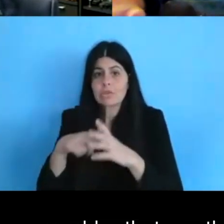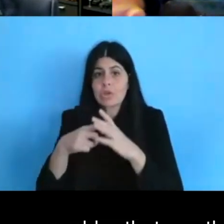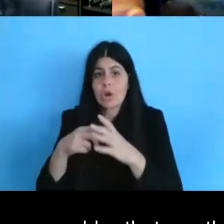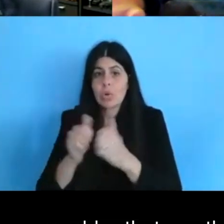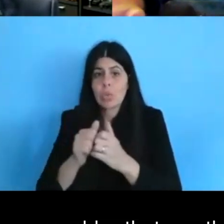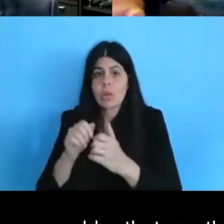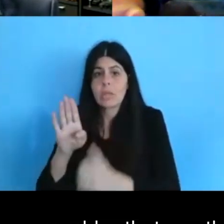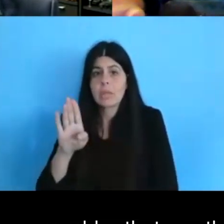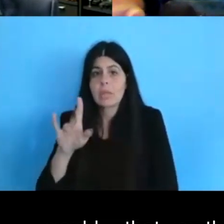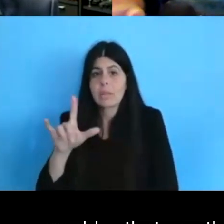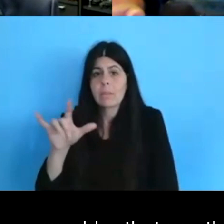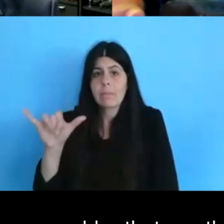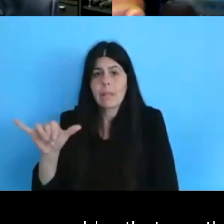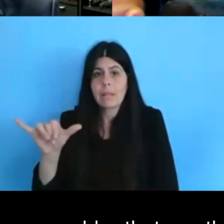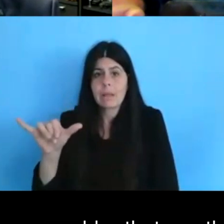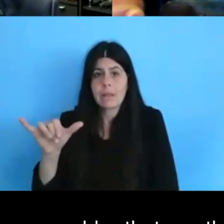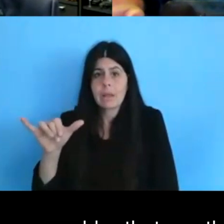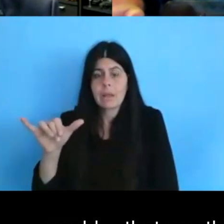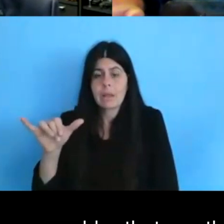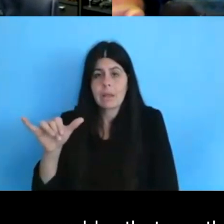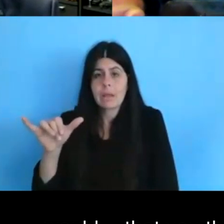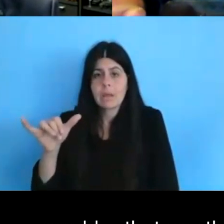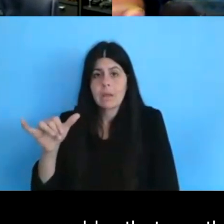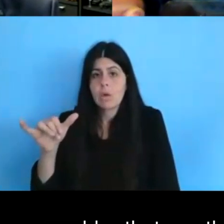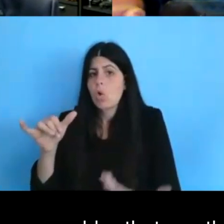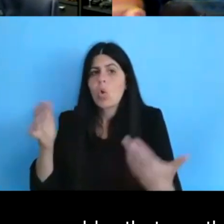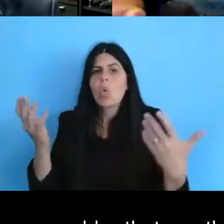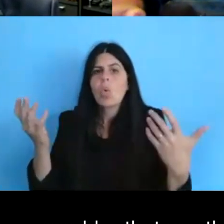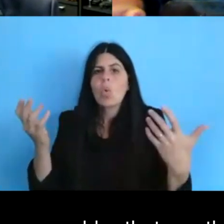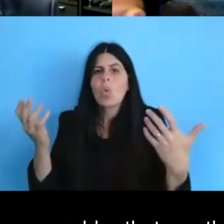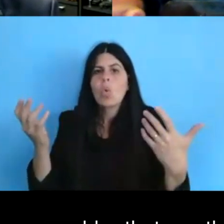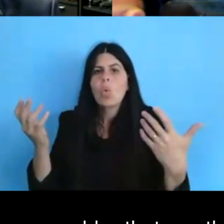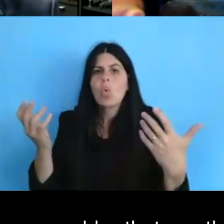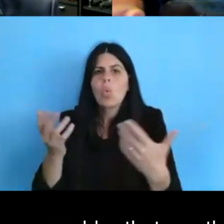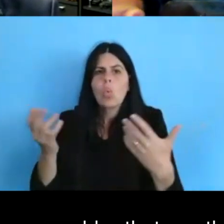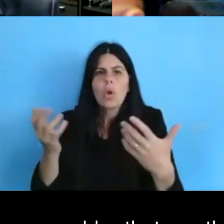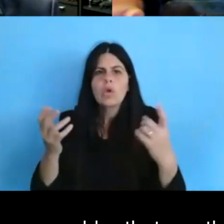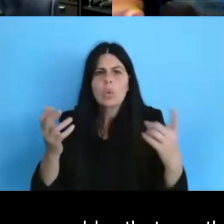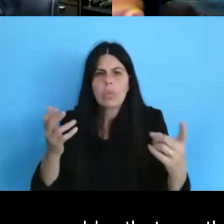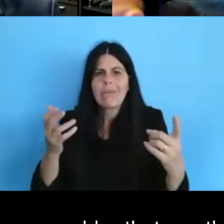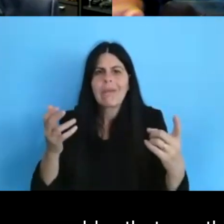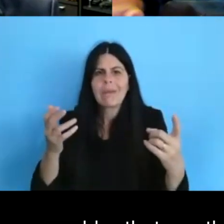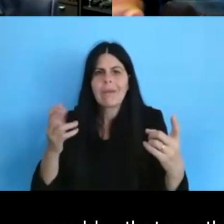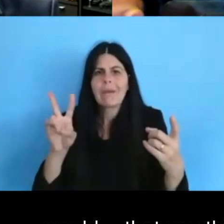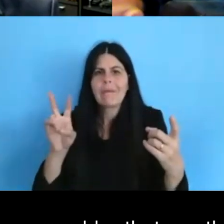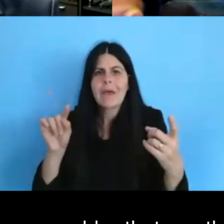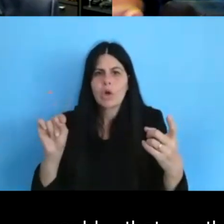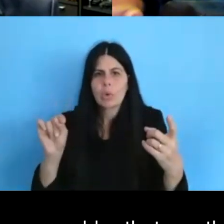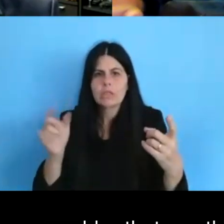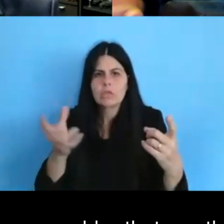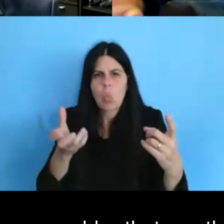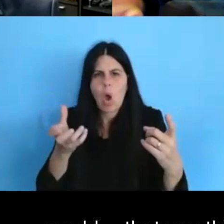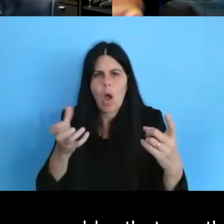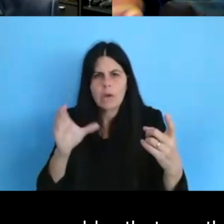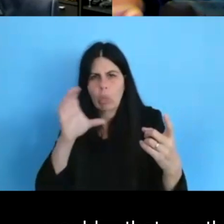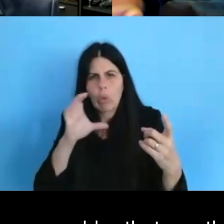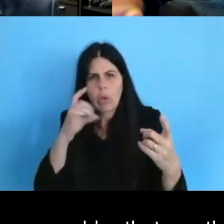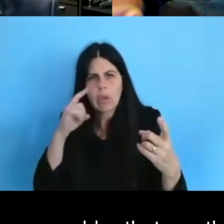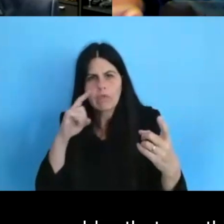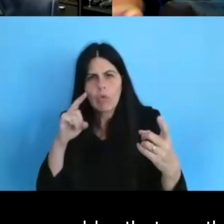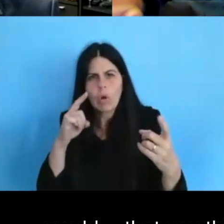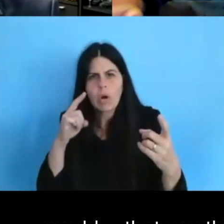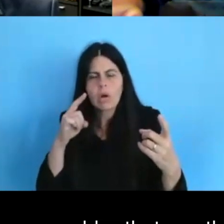would that you think veterans are looking for to make jobs particularly